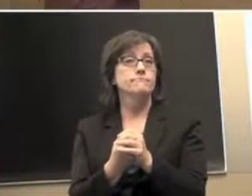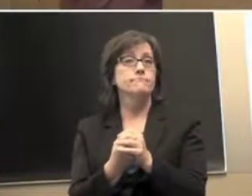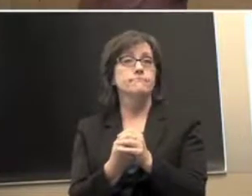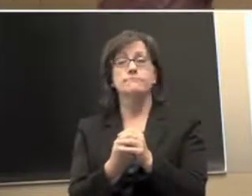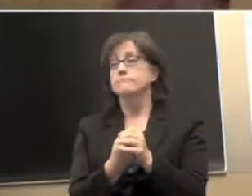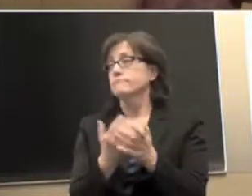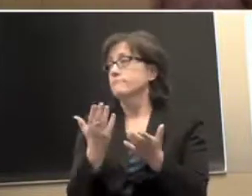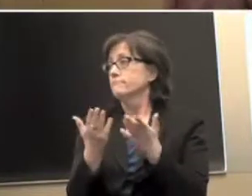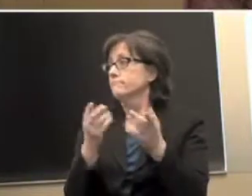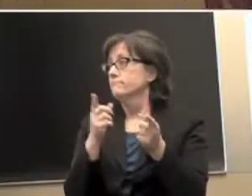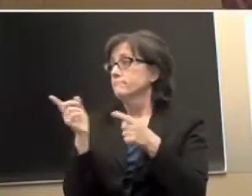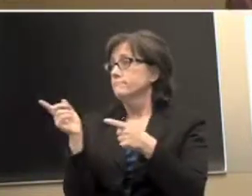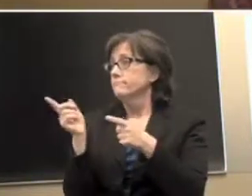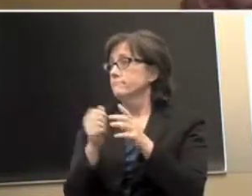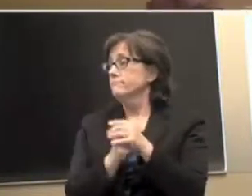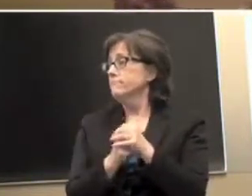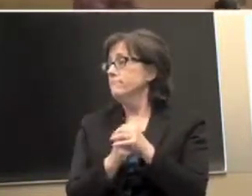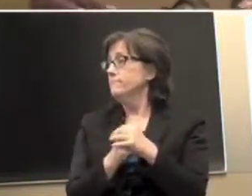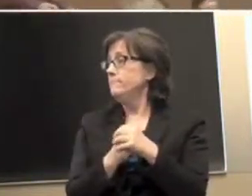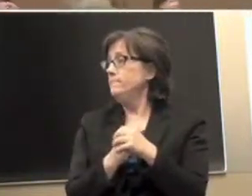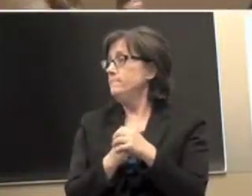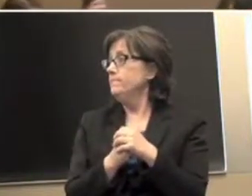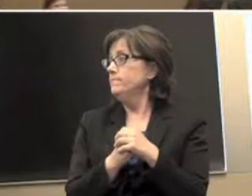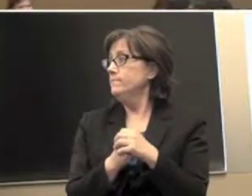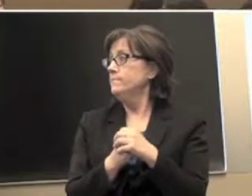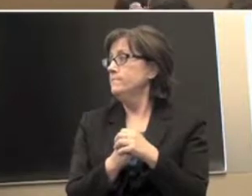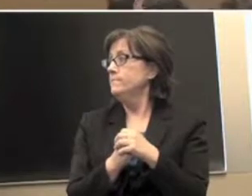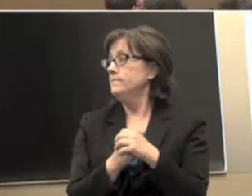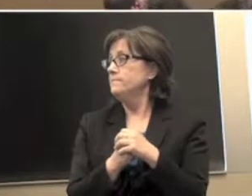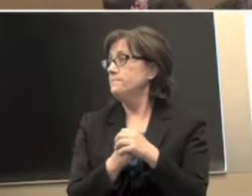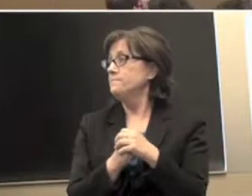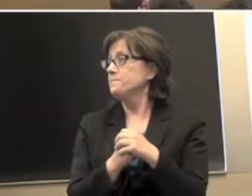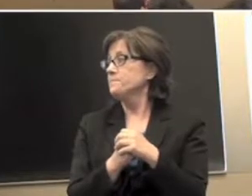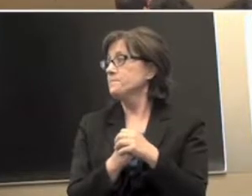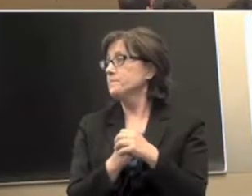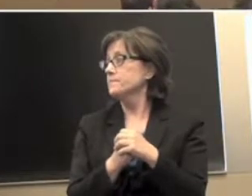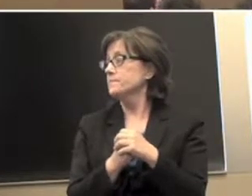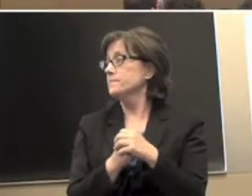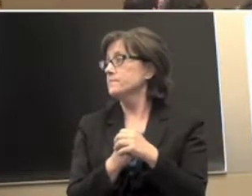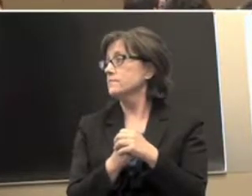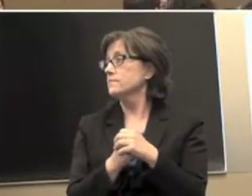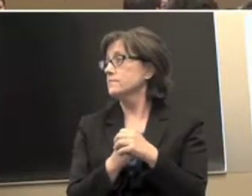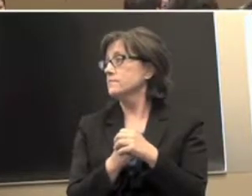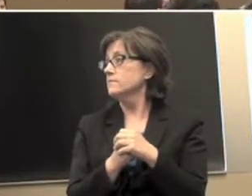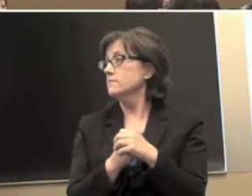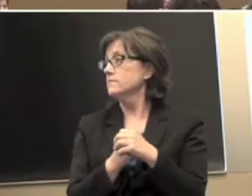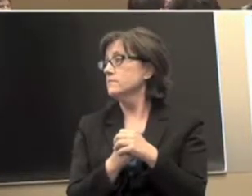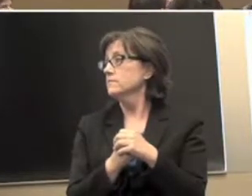Over here? Do I need to take this thing with me, or you took it back, didn't you?